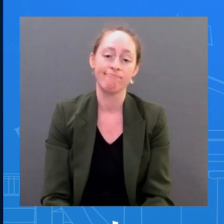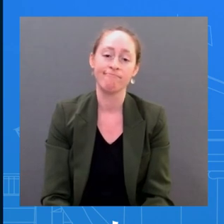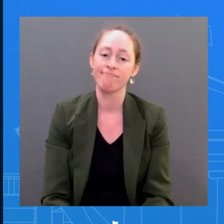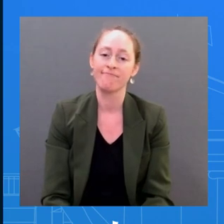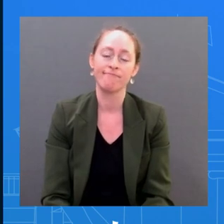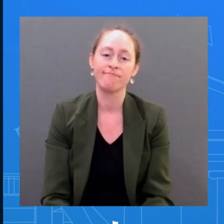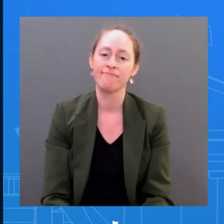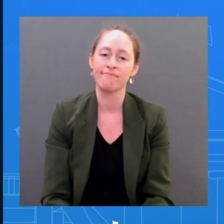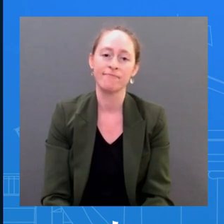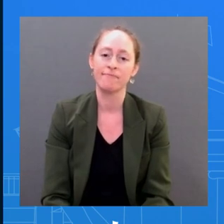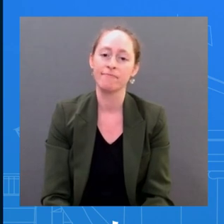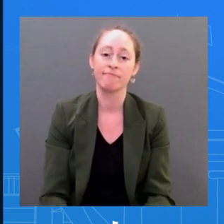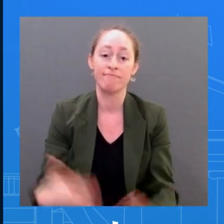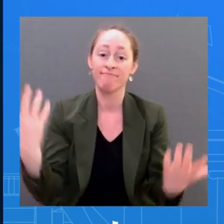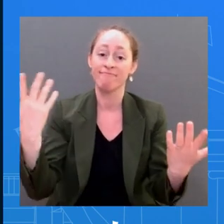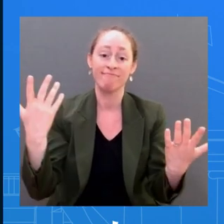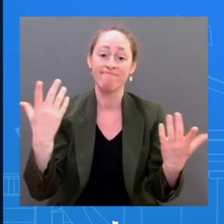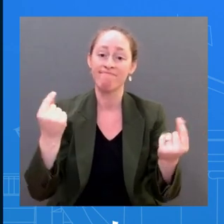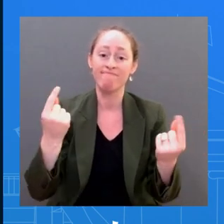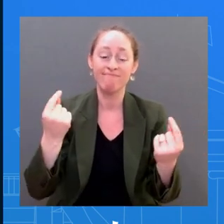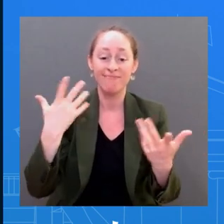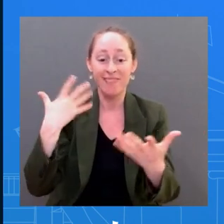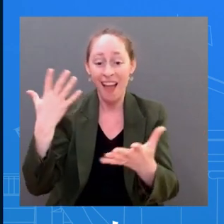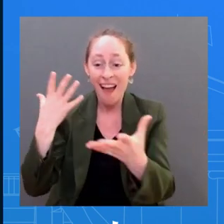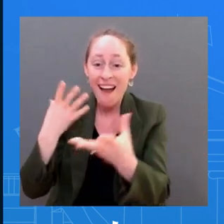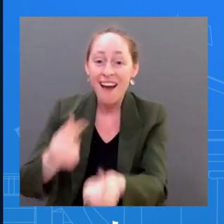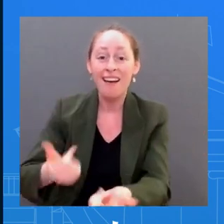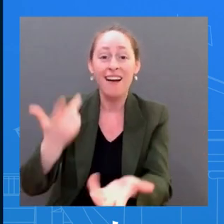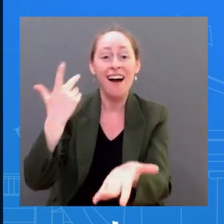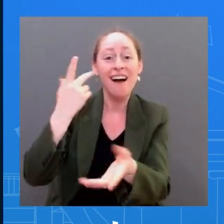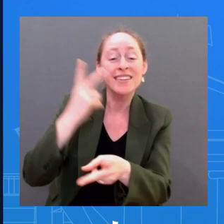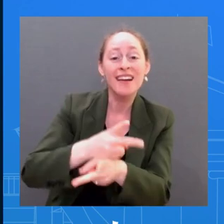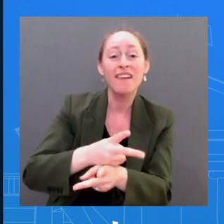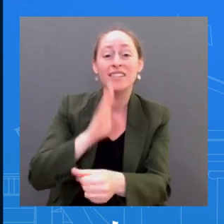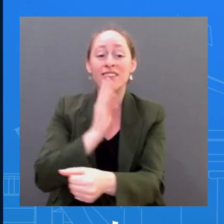Alethea, she did not get to go to SeaWorld.